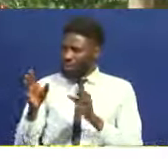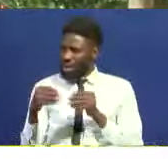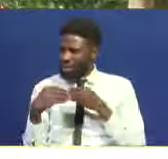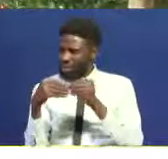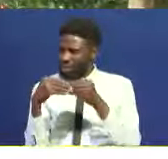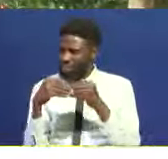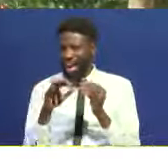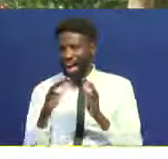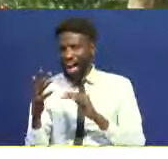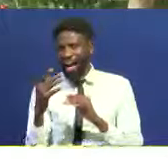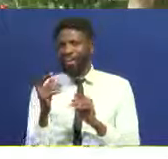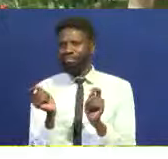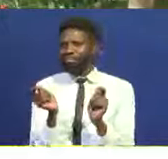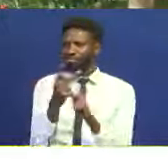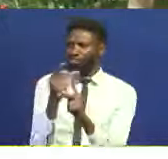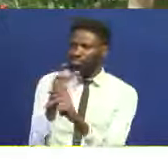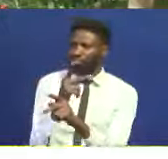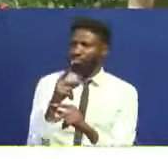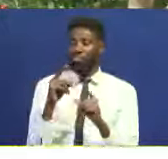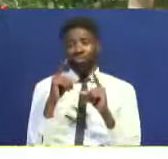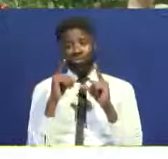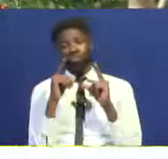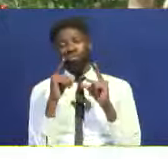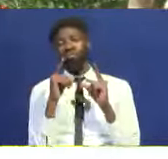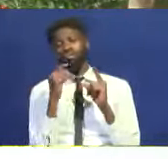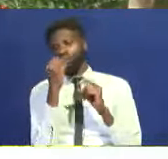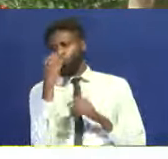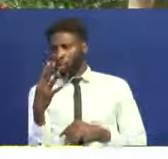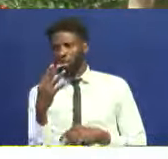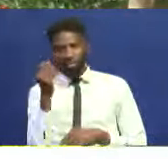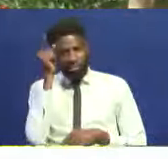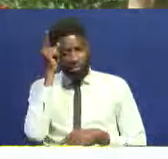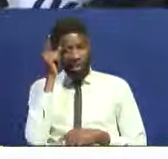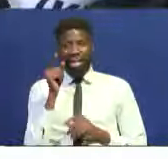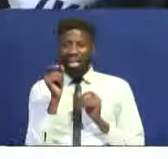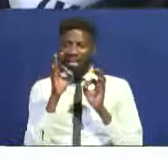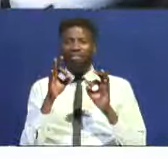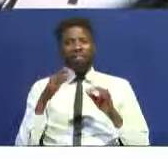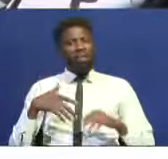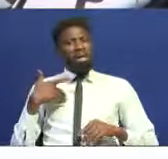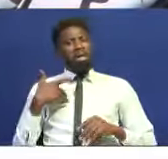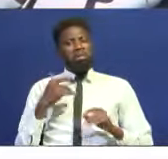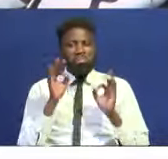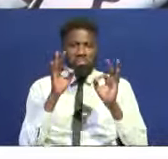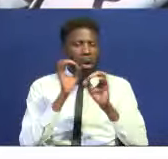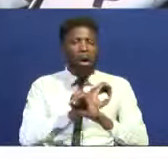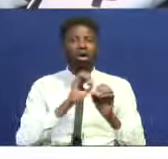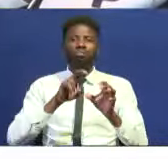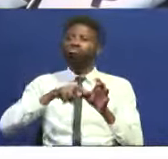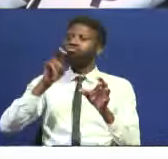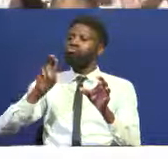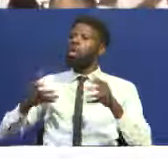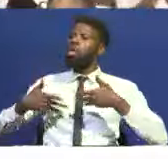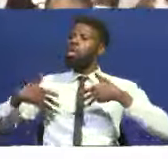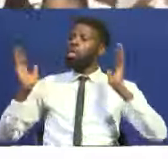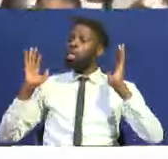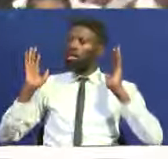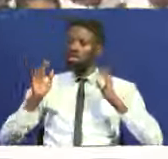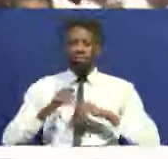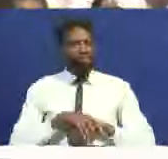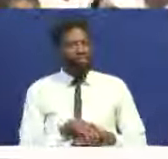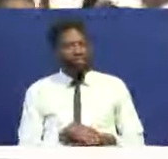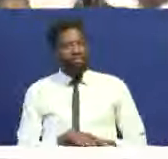We understand them. And if they are not happy, they will just tell you that I have left. Parsai Frederick, Easy Friday.